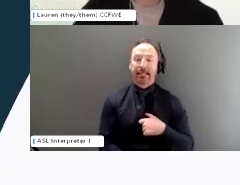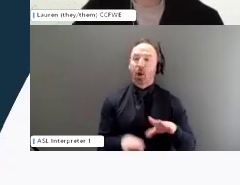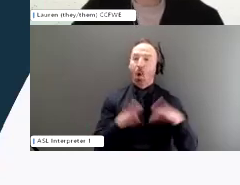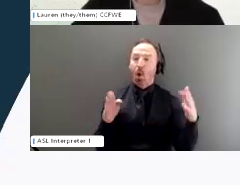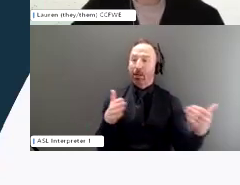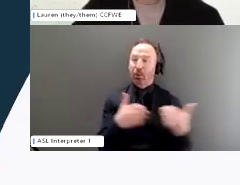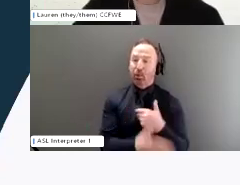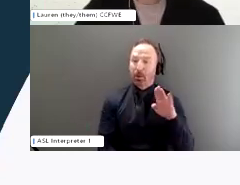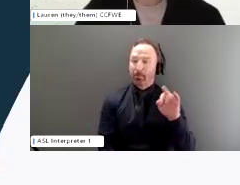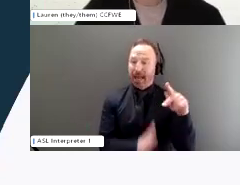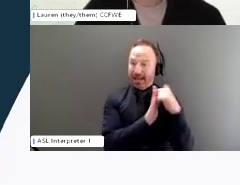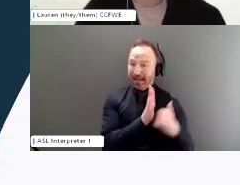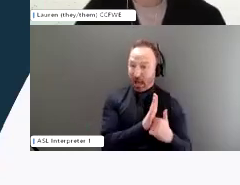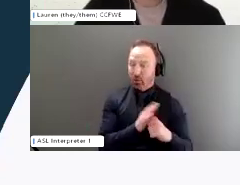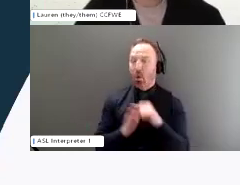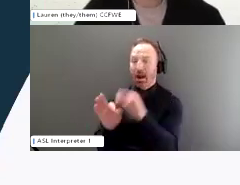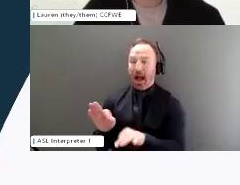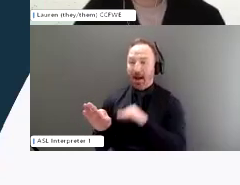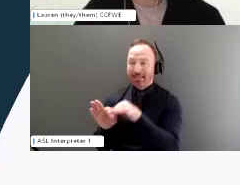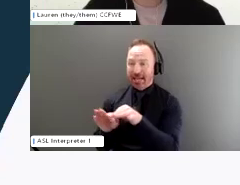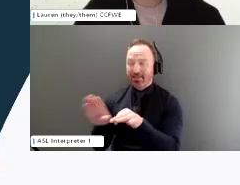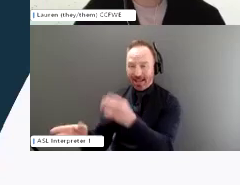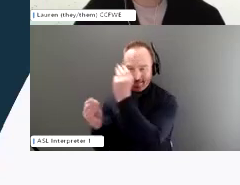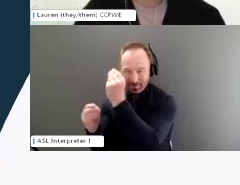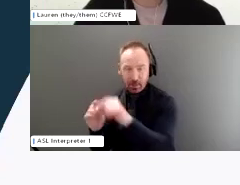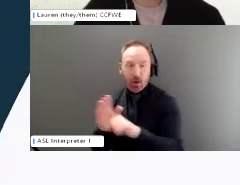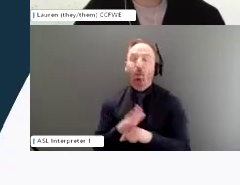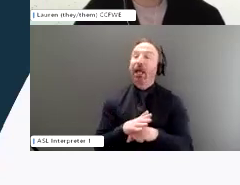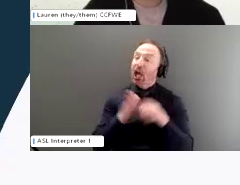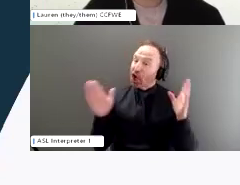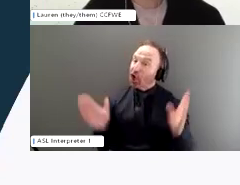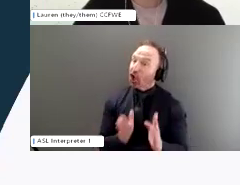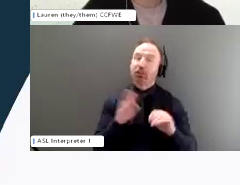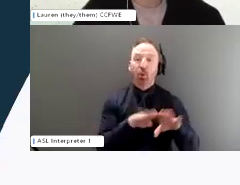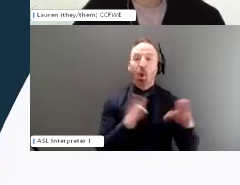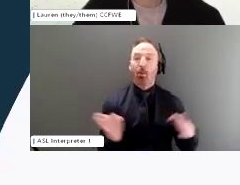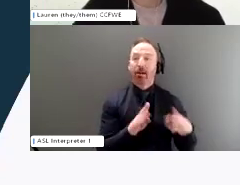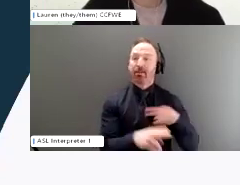information. So we encourage survivors to open an account in their name only if possible.